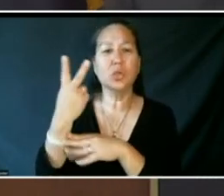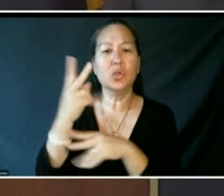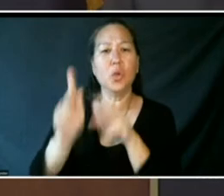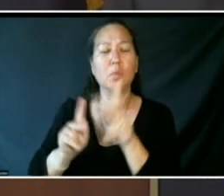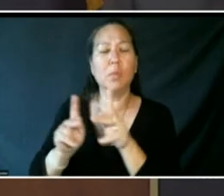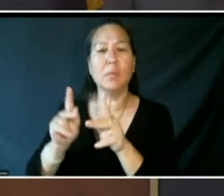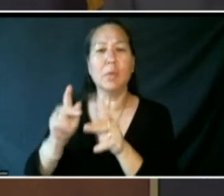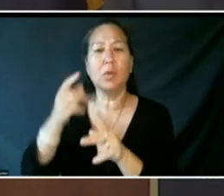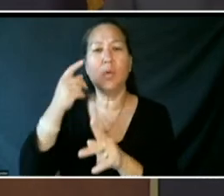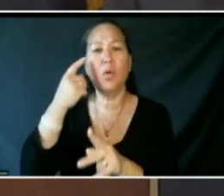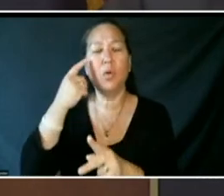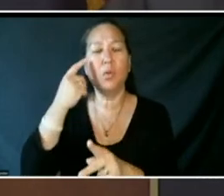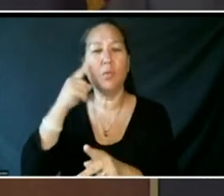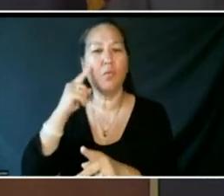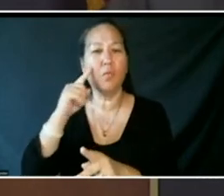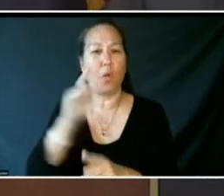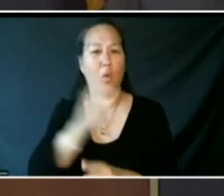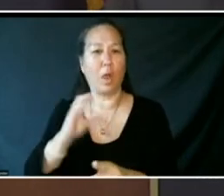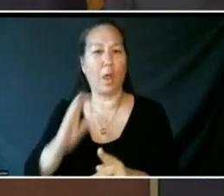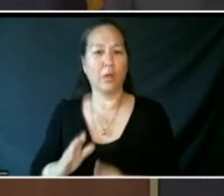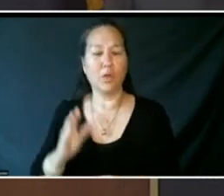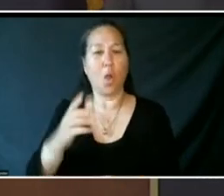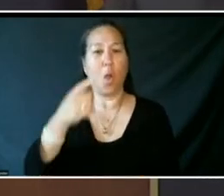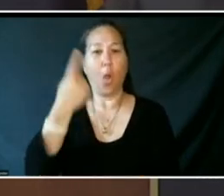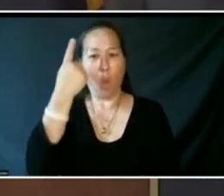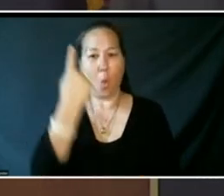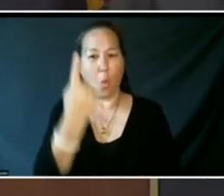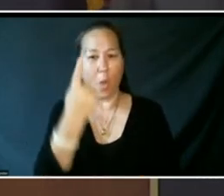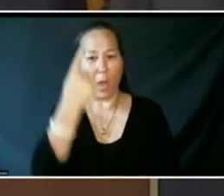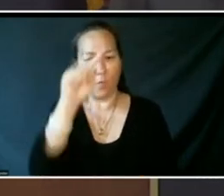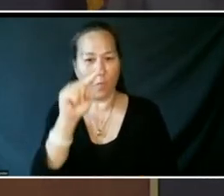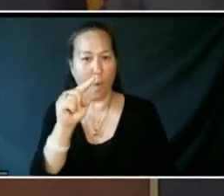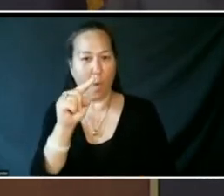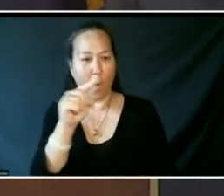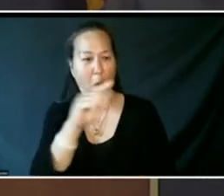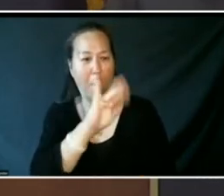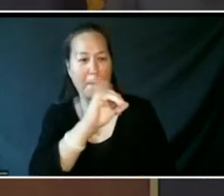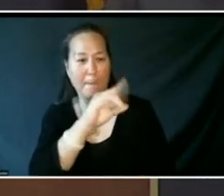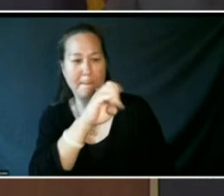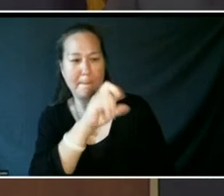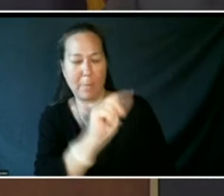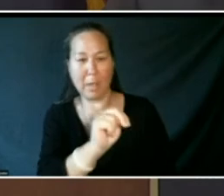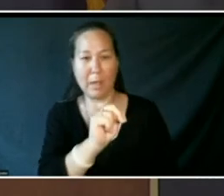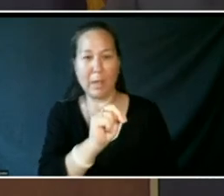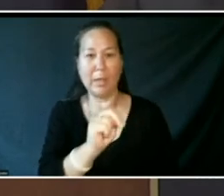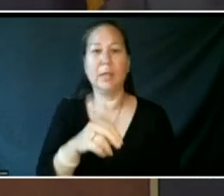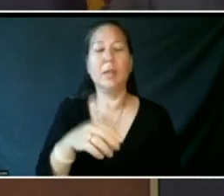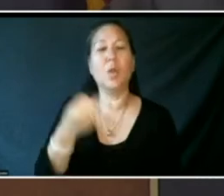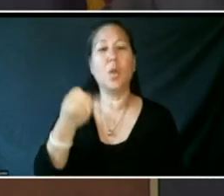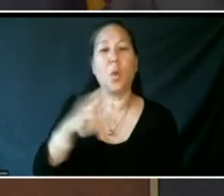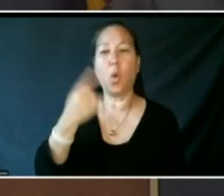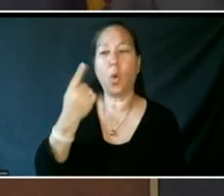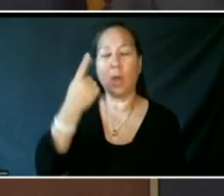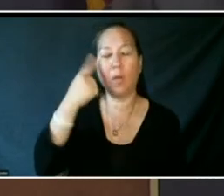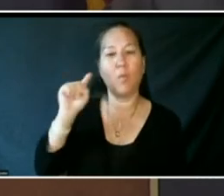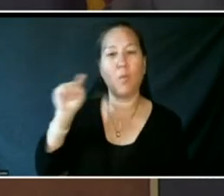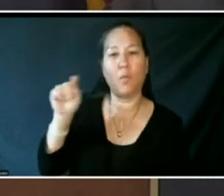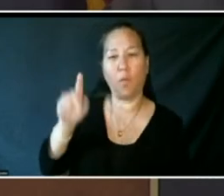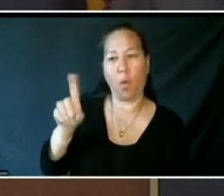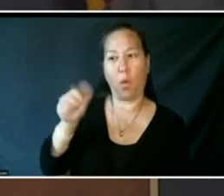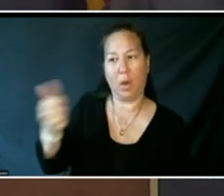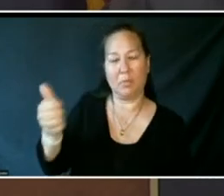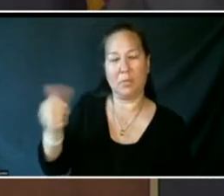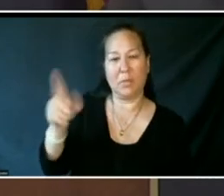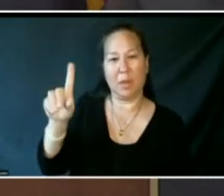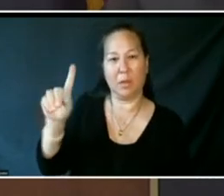Biden and one for him, and pressure Vice President Pence to choose him as the winner.